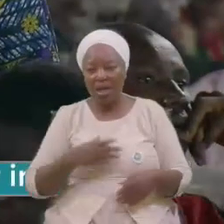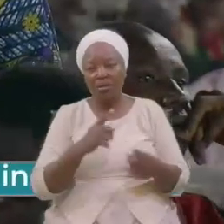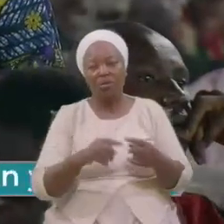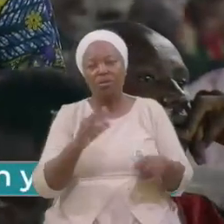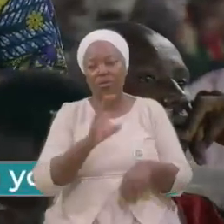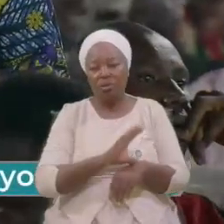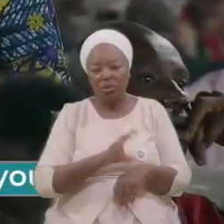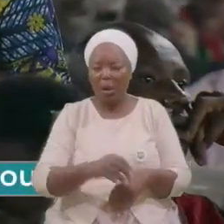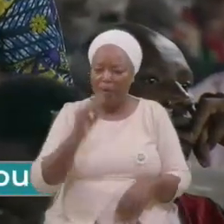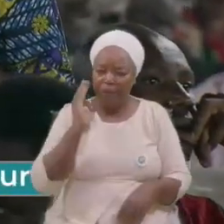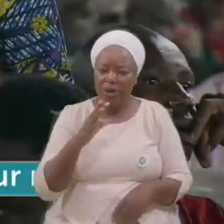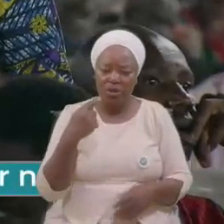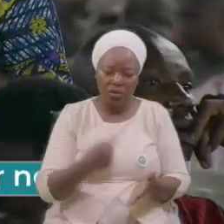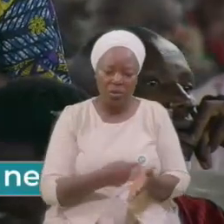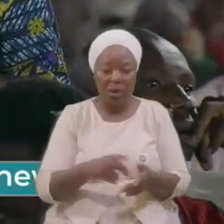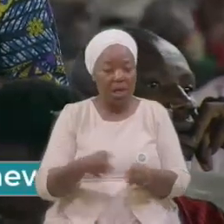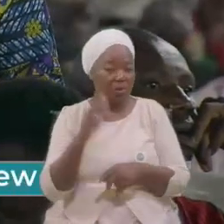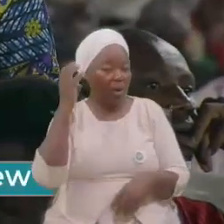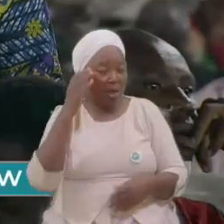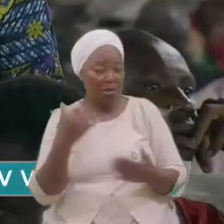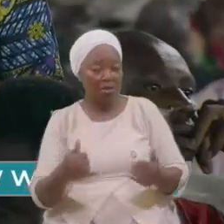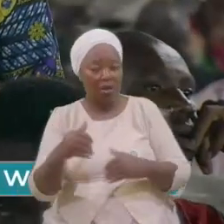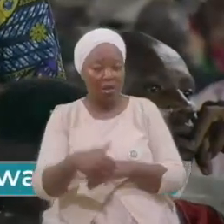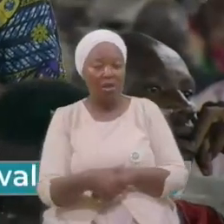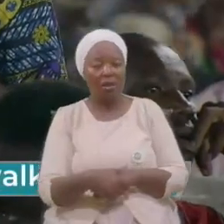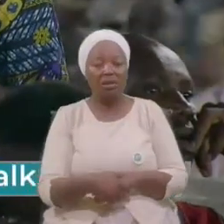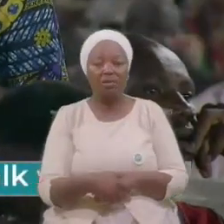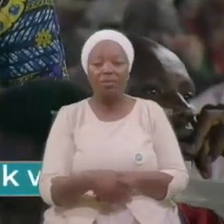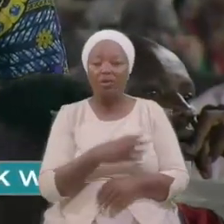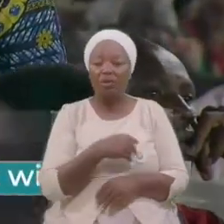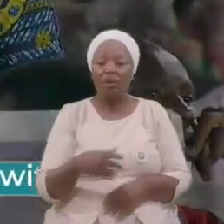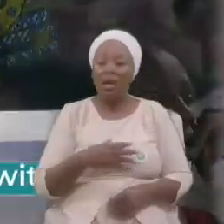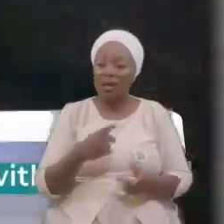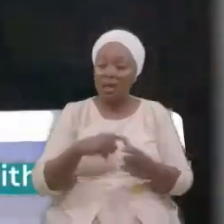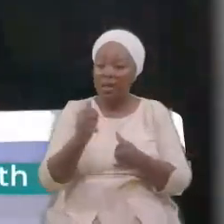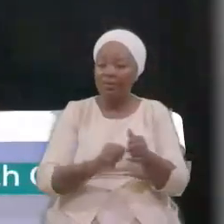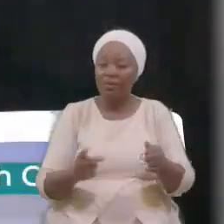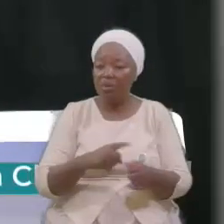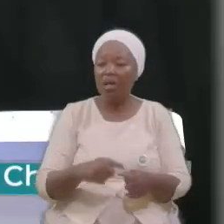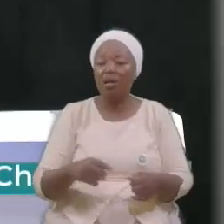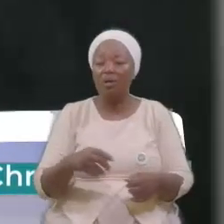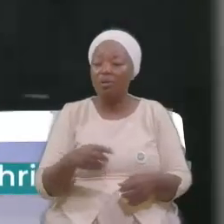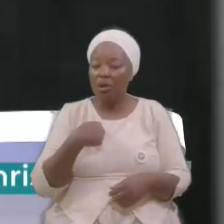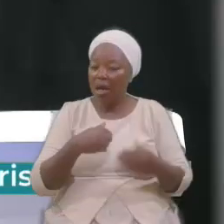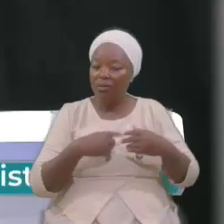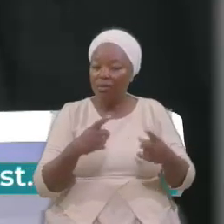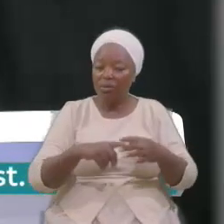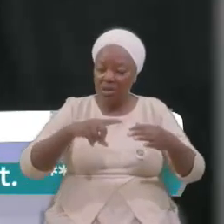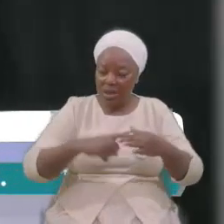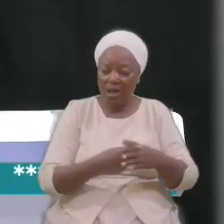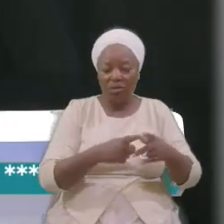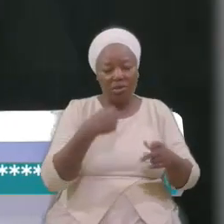left, in the front, in the middle. Make sure as they're standing, you get to them